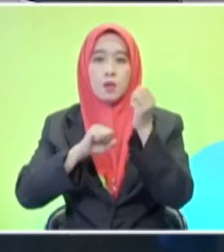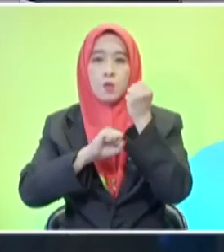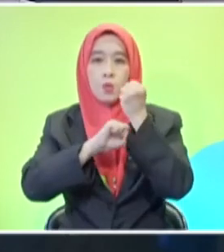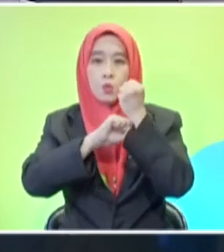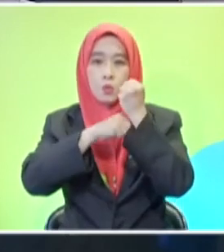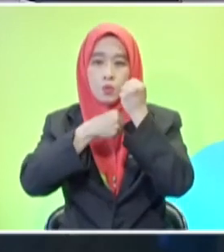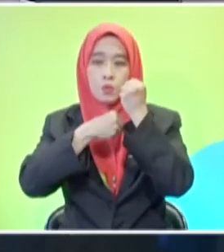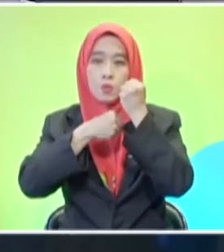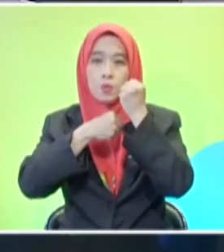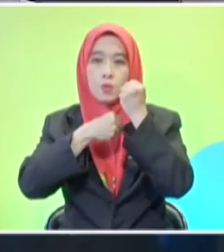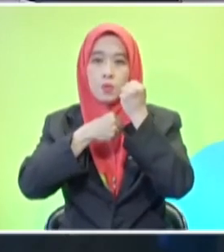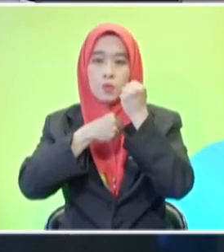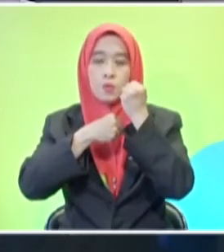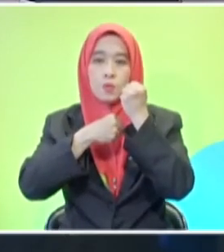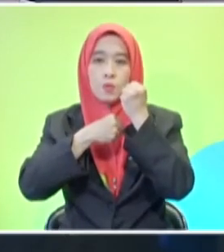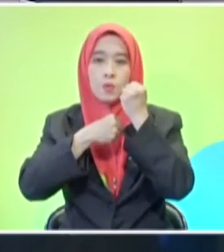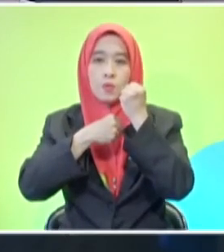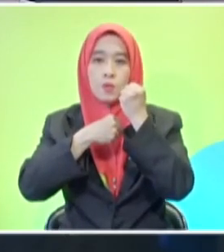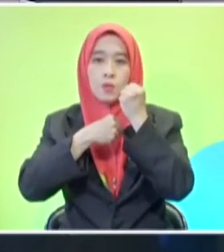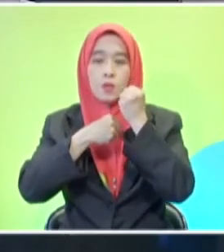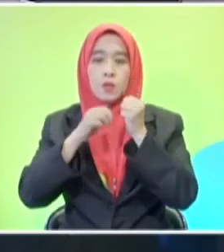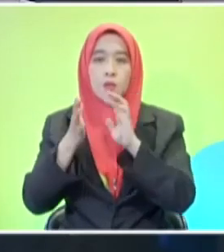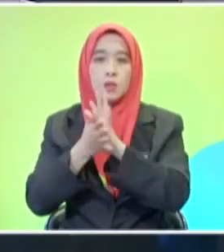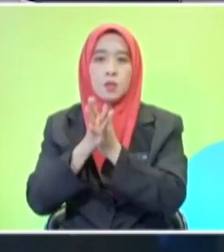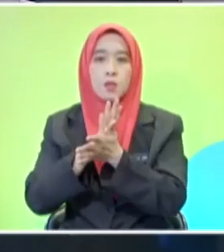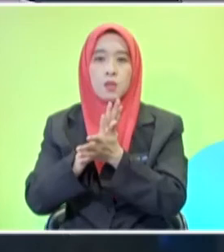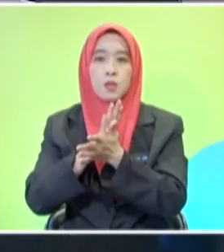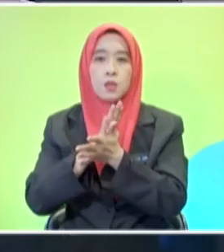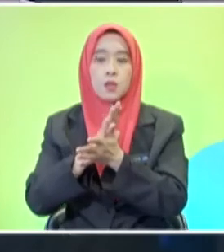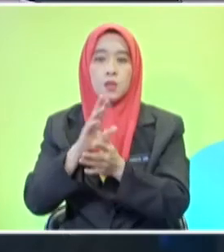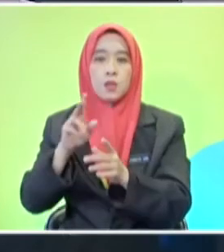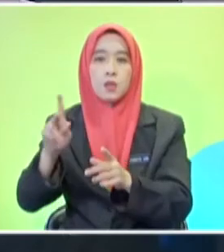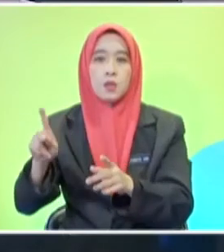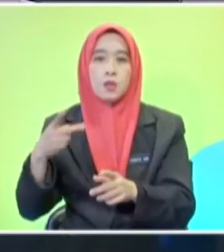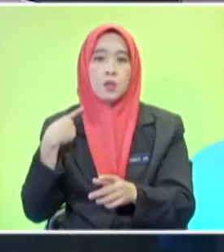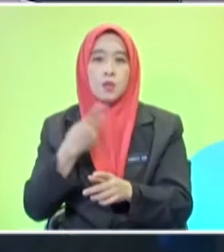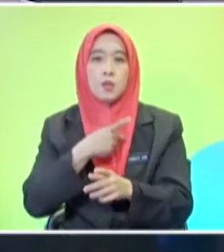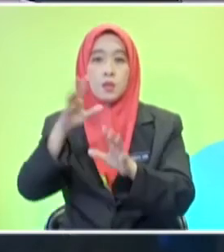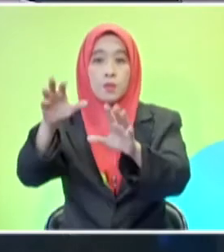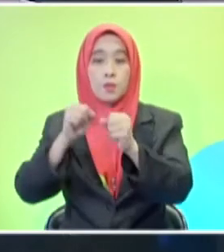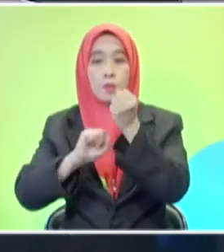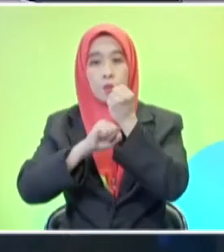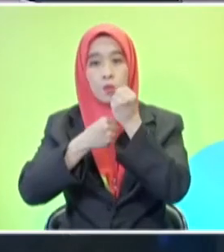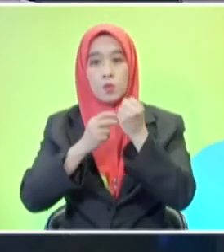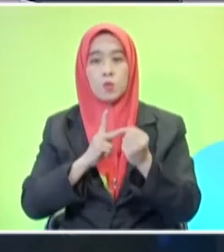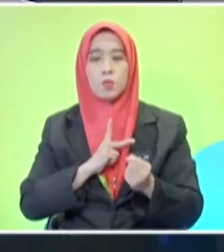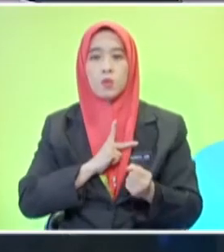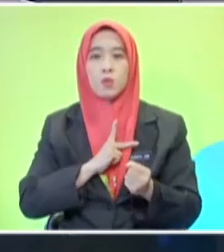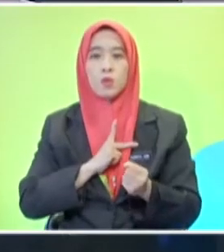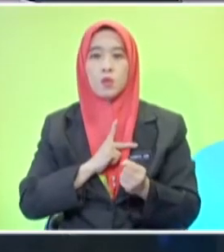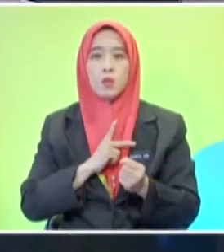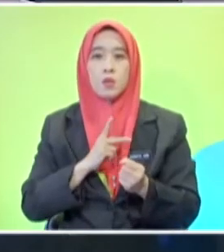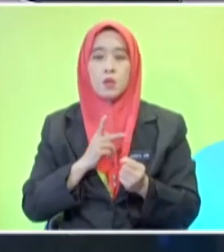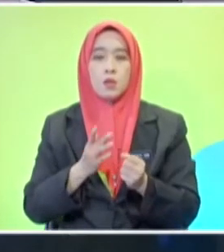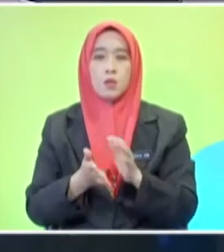for some revision to do at home? Yes, they can get it from Sumberku. They can get it from Sumberku, yeah. Okay, as